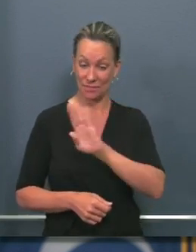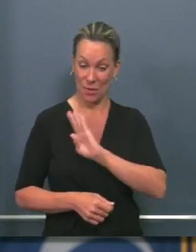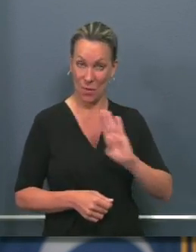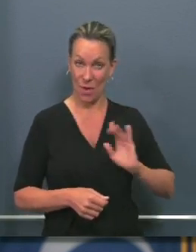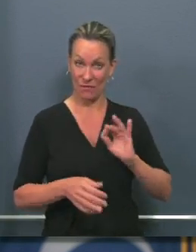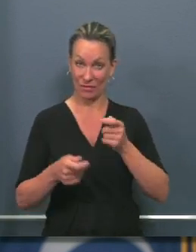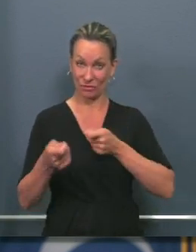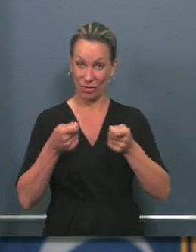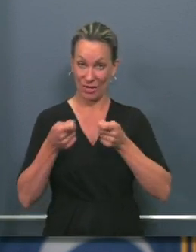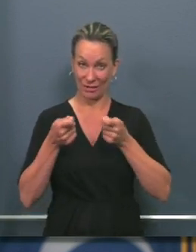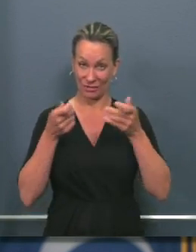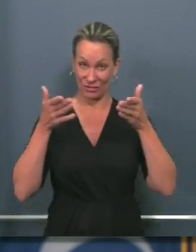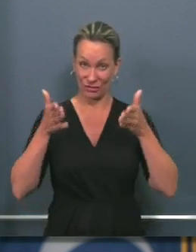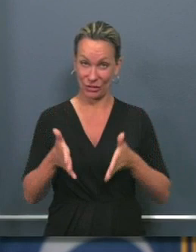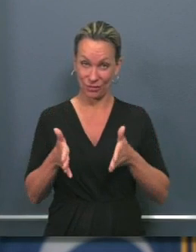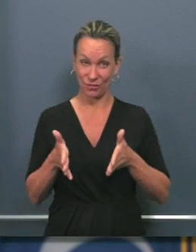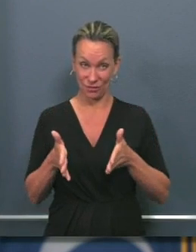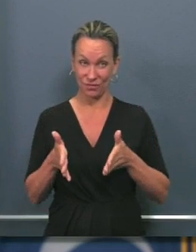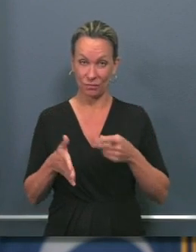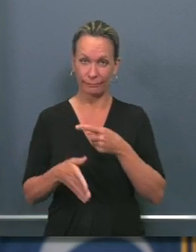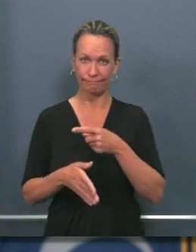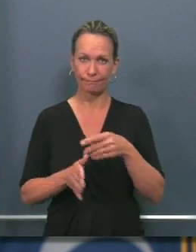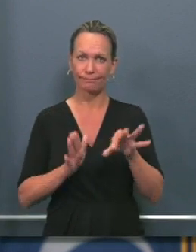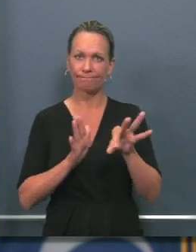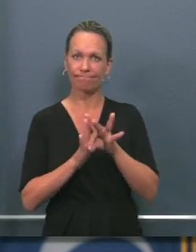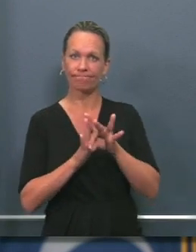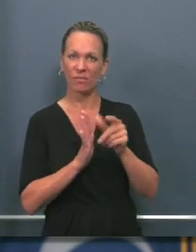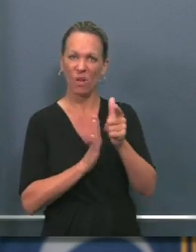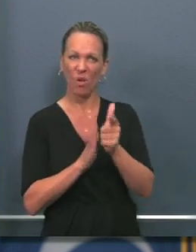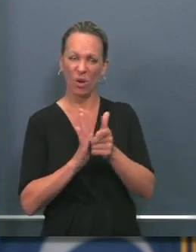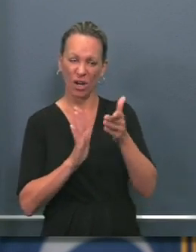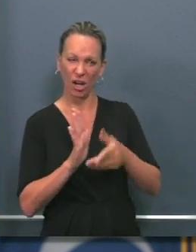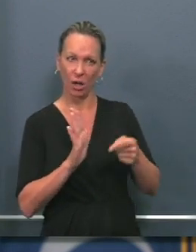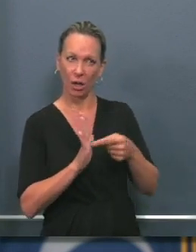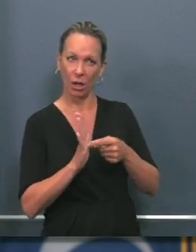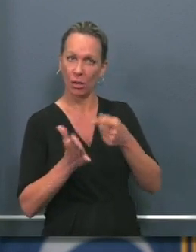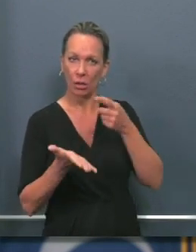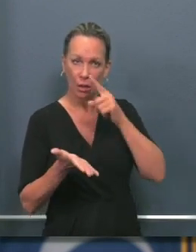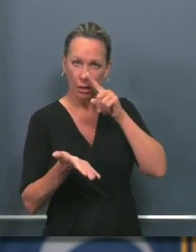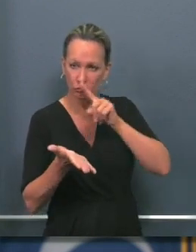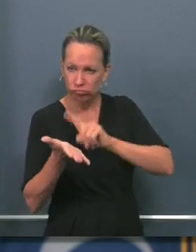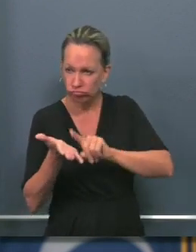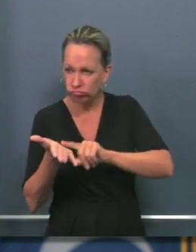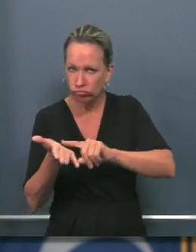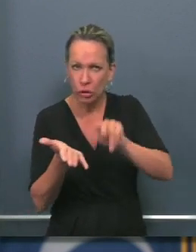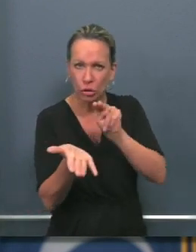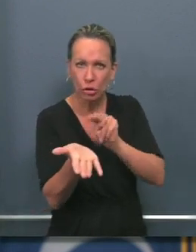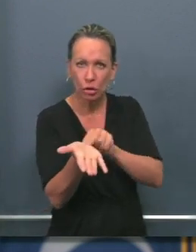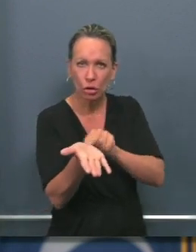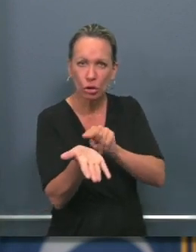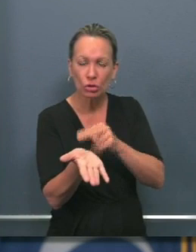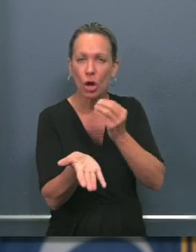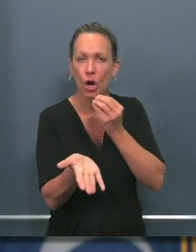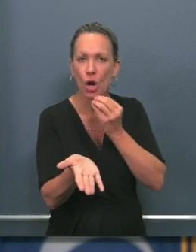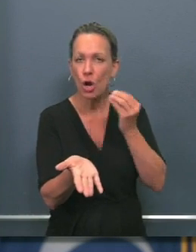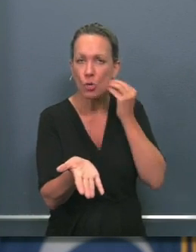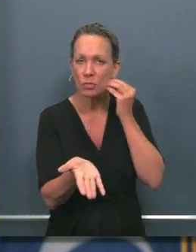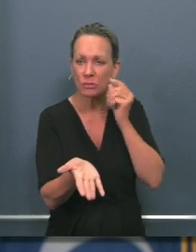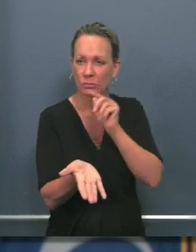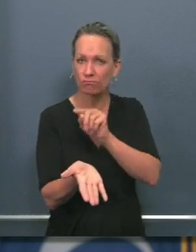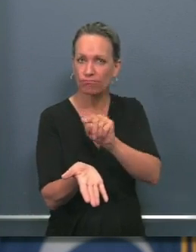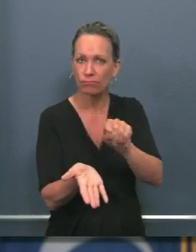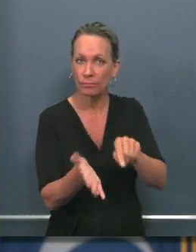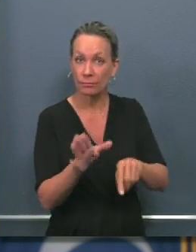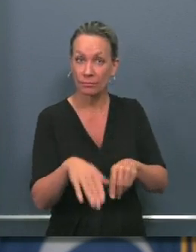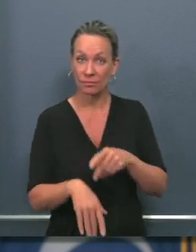problem in the assisted living homes. Does that continue to be a major concern for you throughout the state? And my second question is, you looked